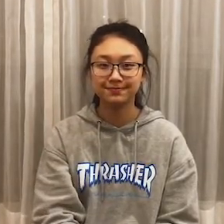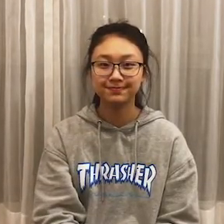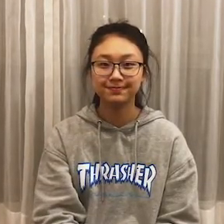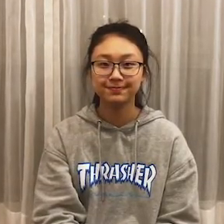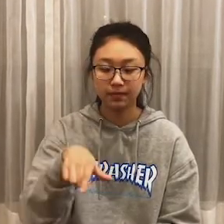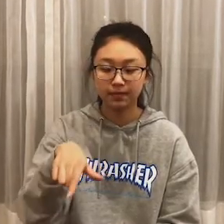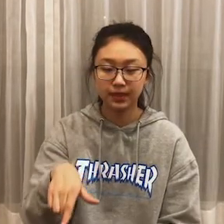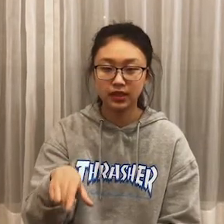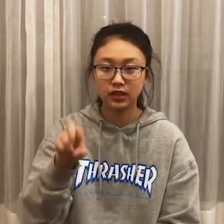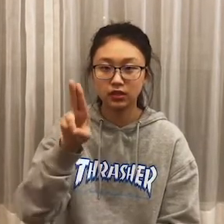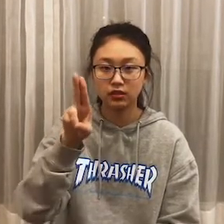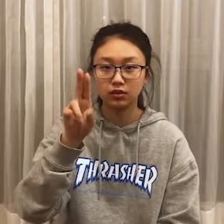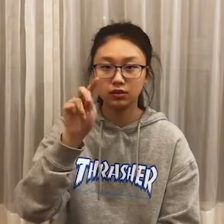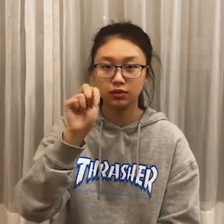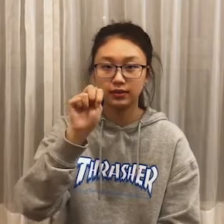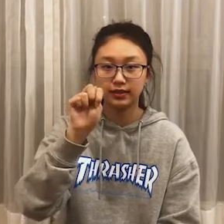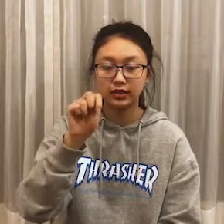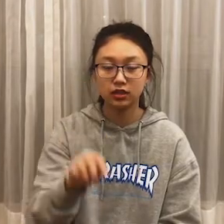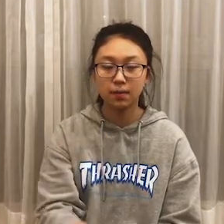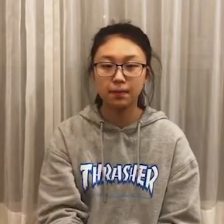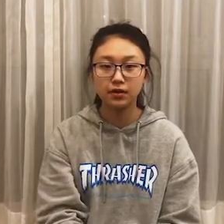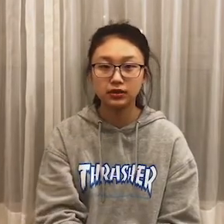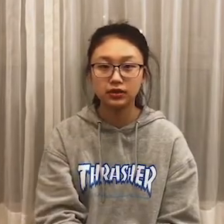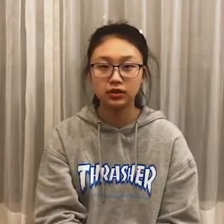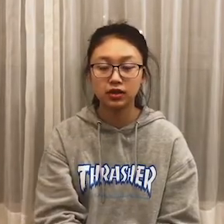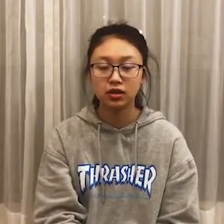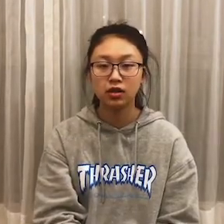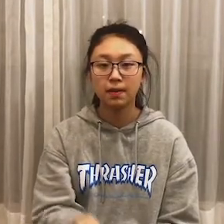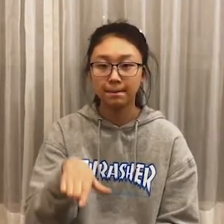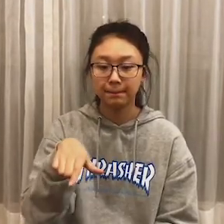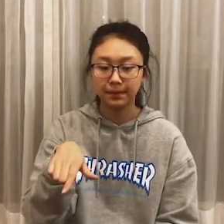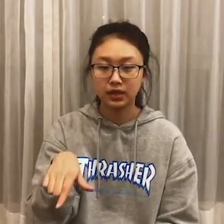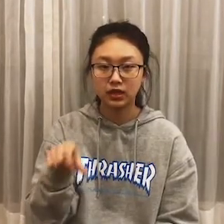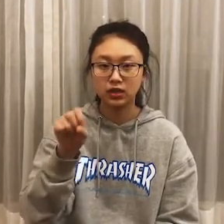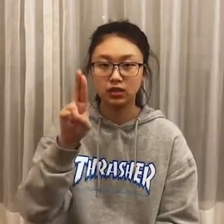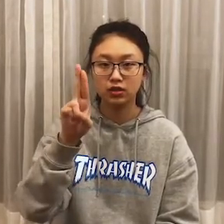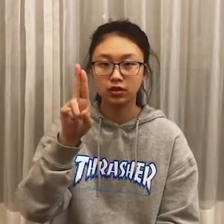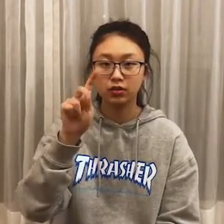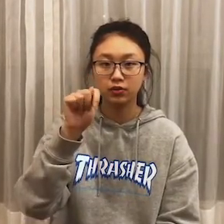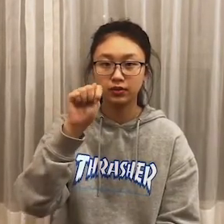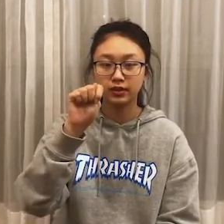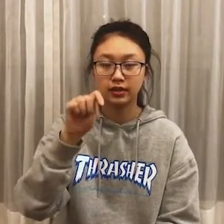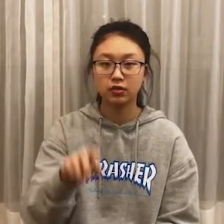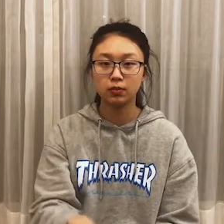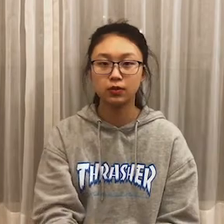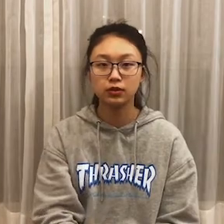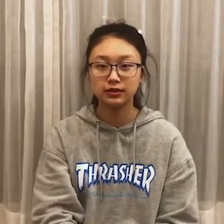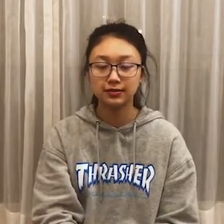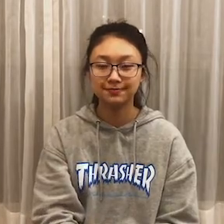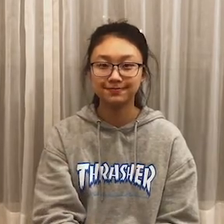put, and it really has a myriad of meanings, and it depends solely